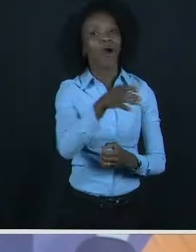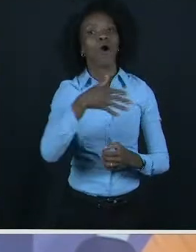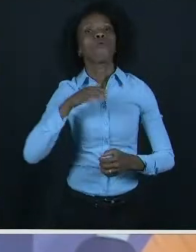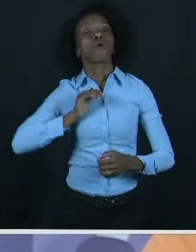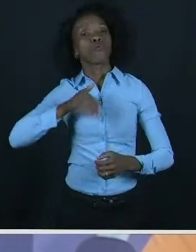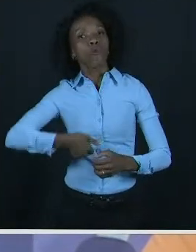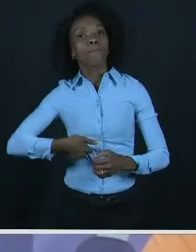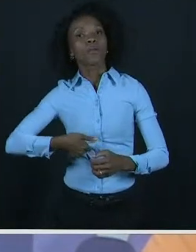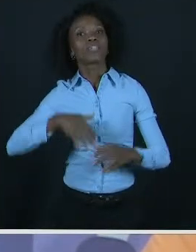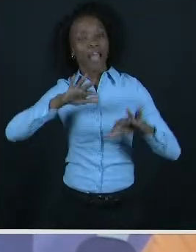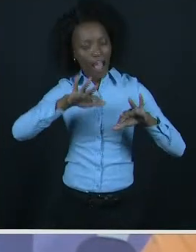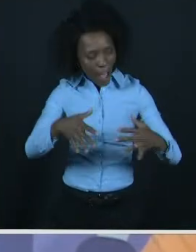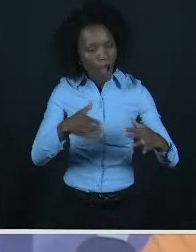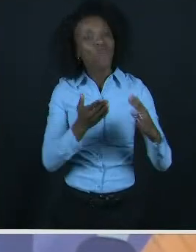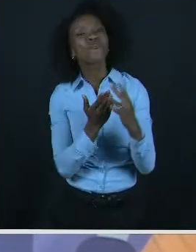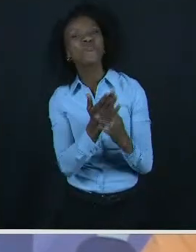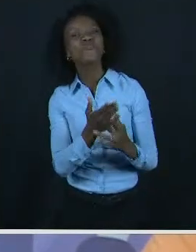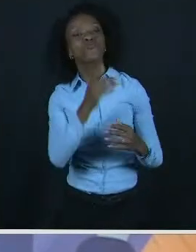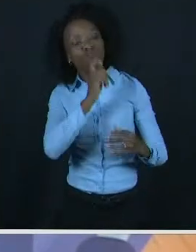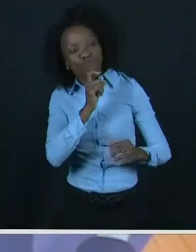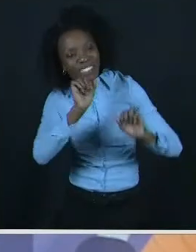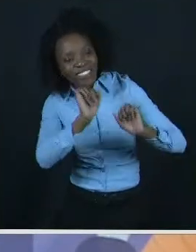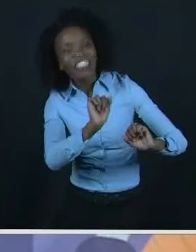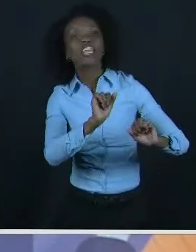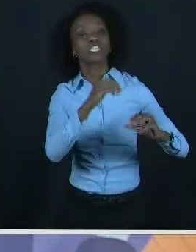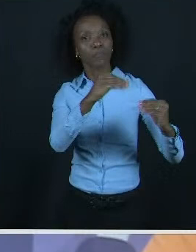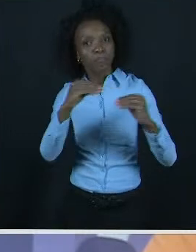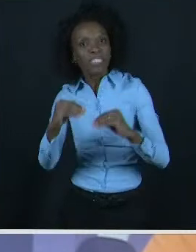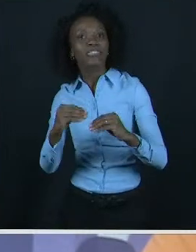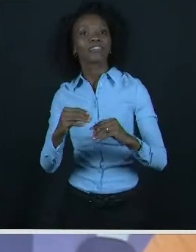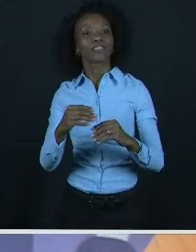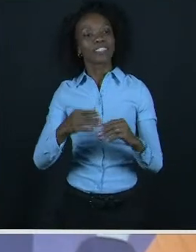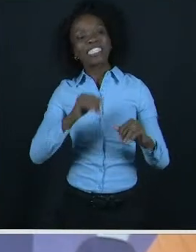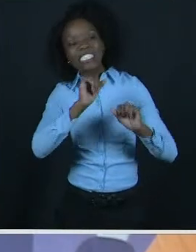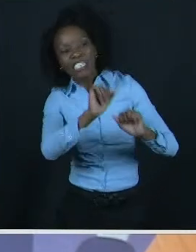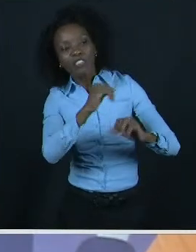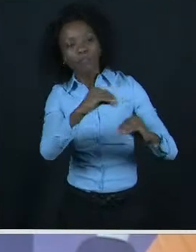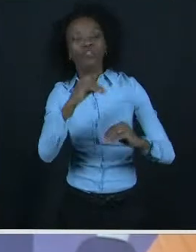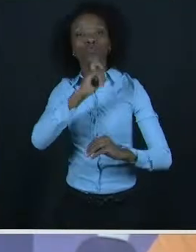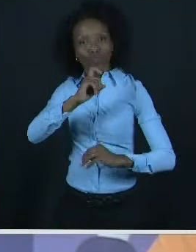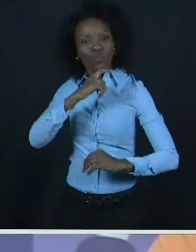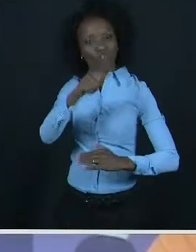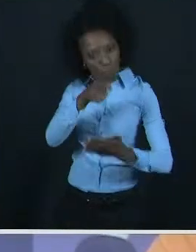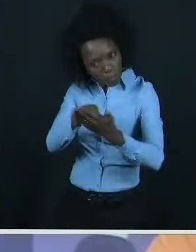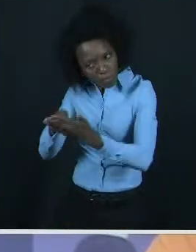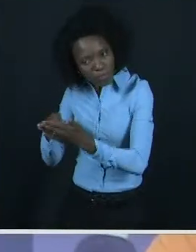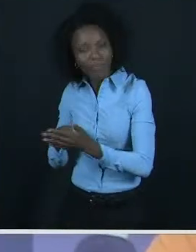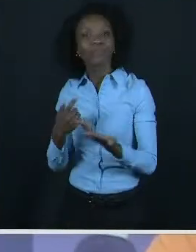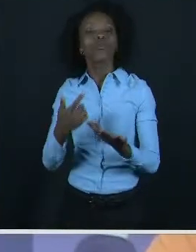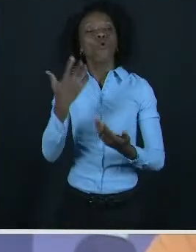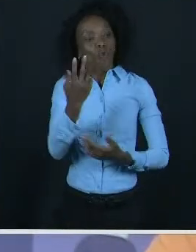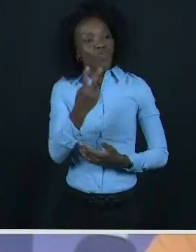procurement, through business support, and through access to